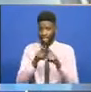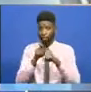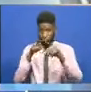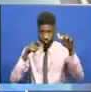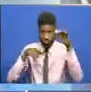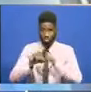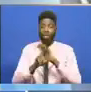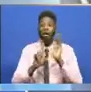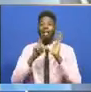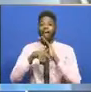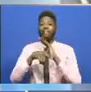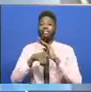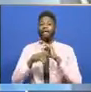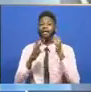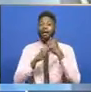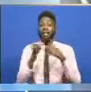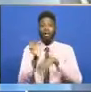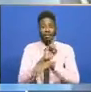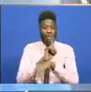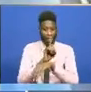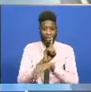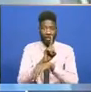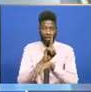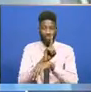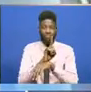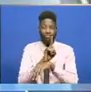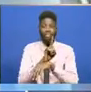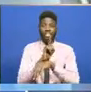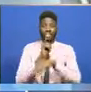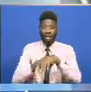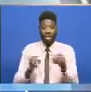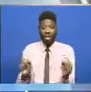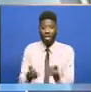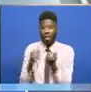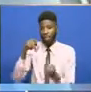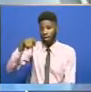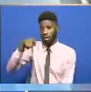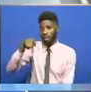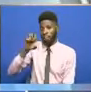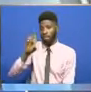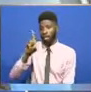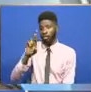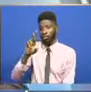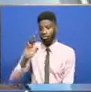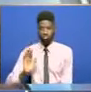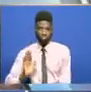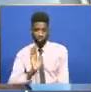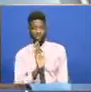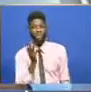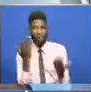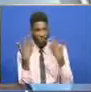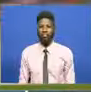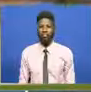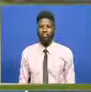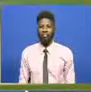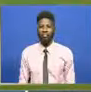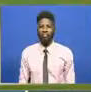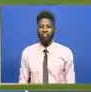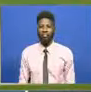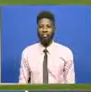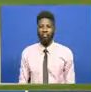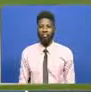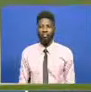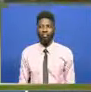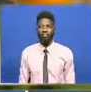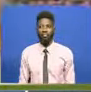9 minutes later, carefully guiding in Pedro Neto's across at the back post. For the run of driving